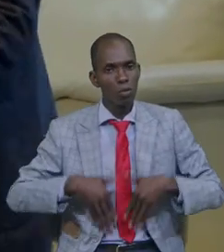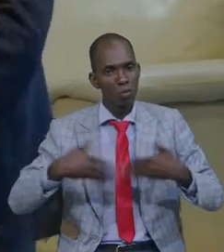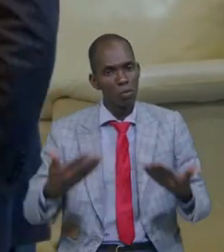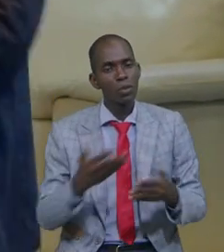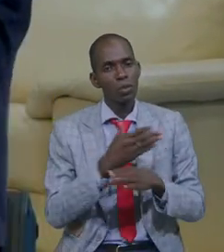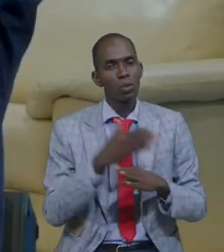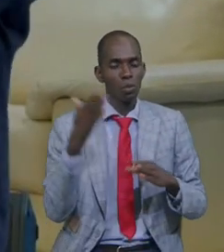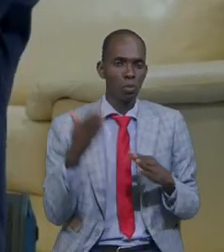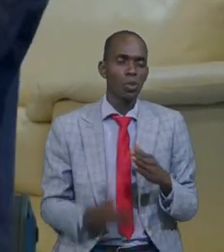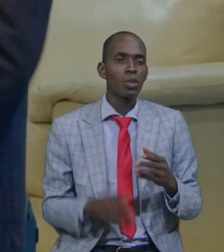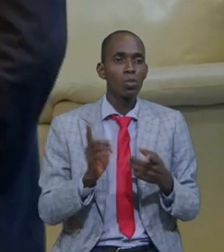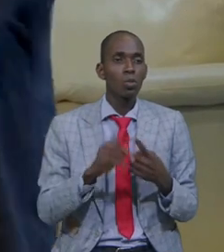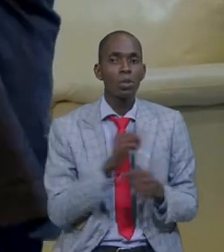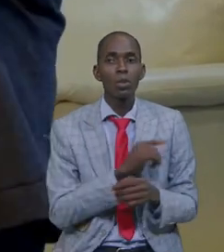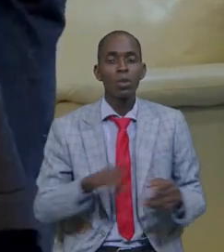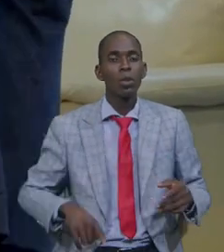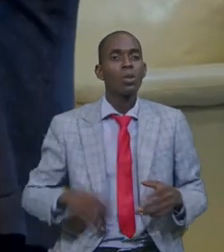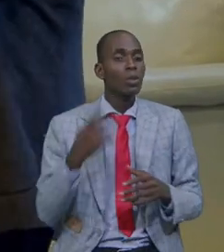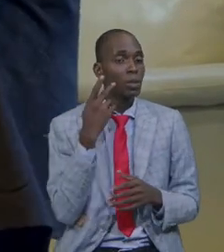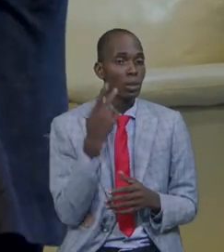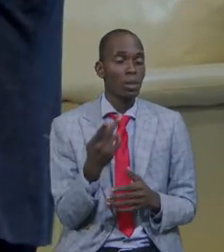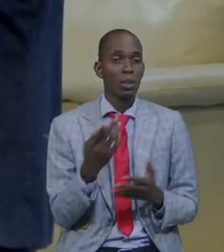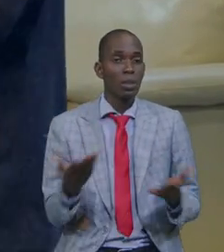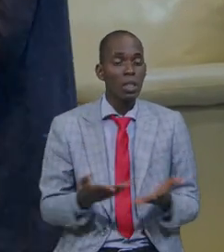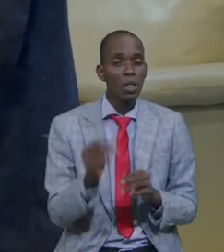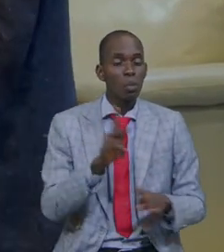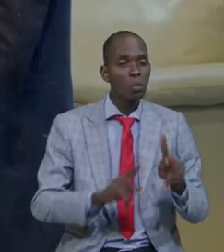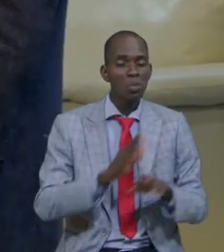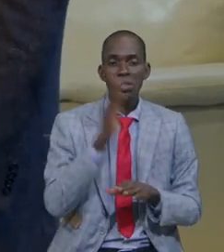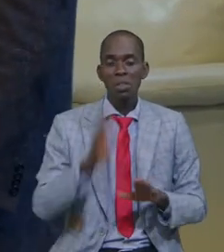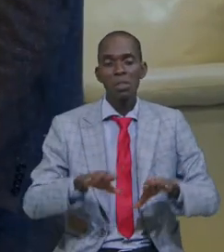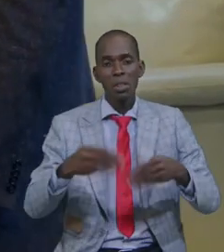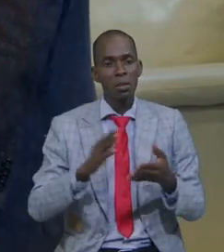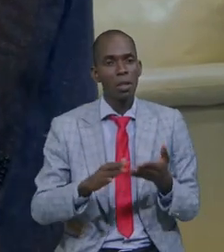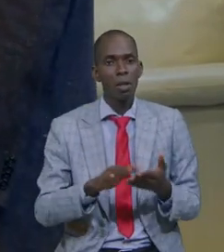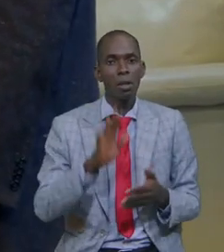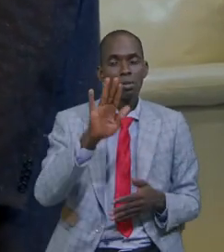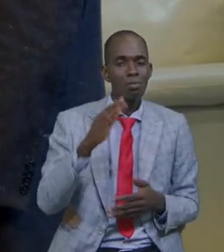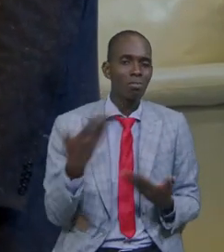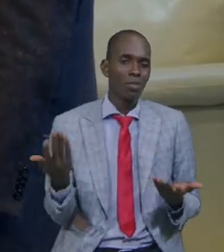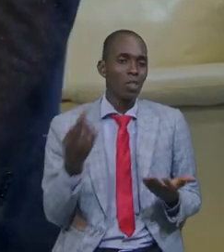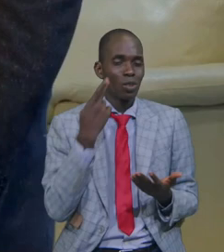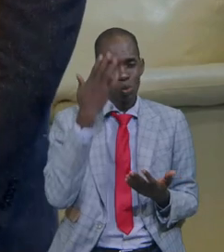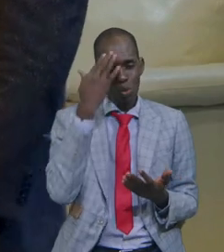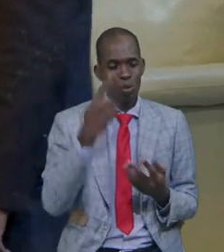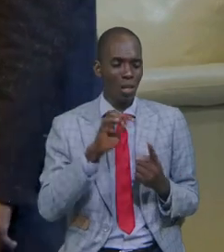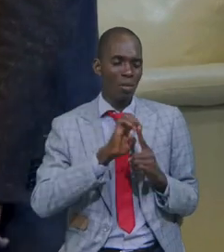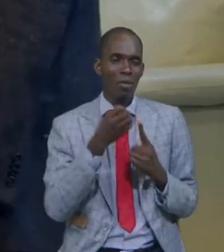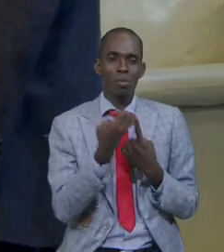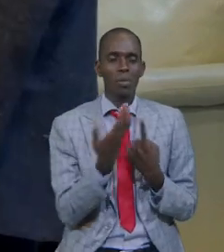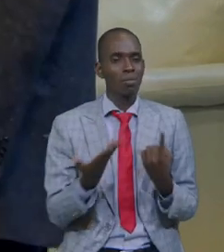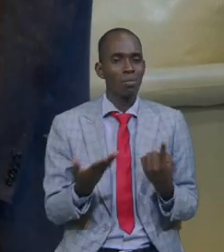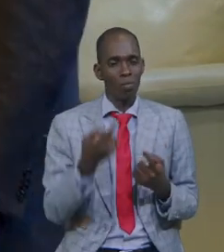others doing, that's what corrupts him. No, they didn't say it's my environment. It's because I